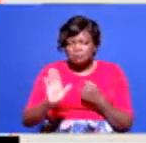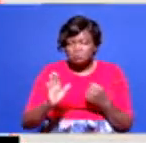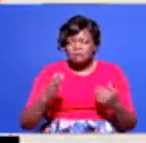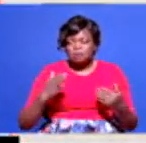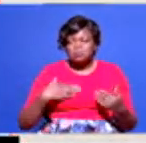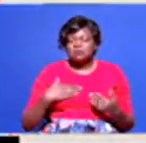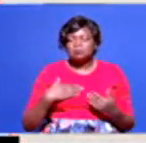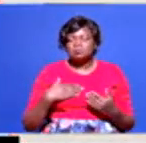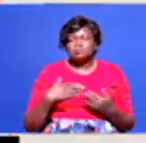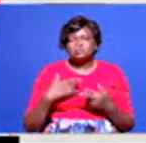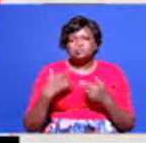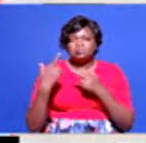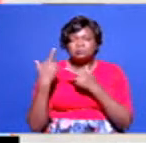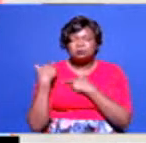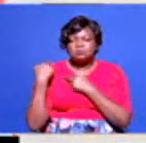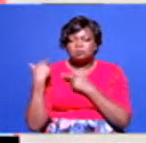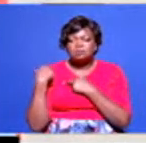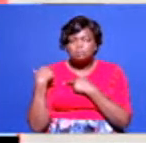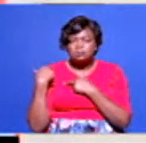sorrowful duty